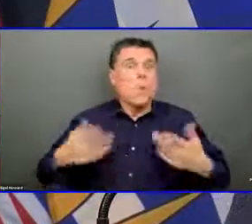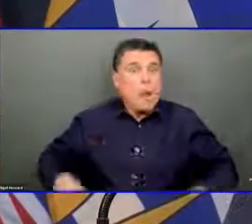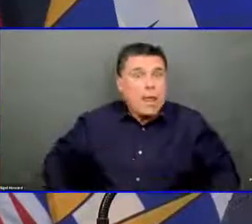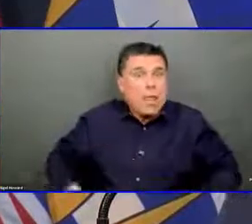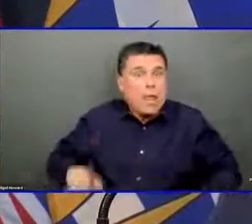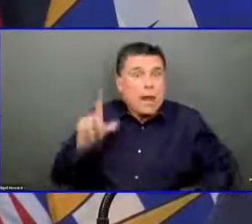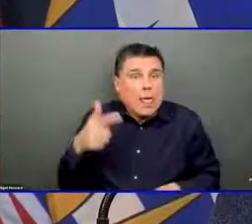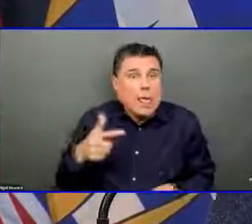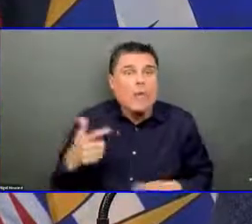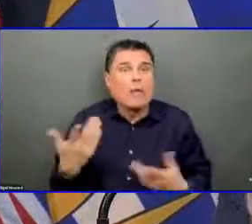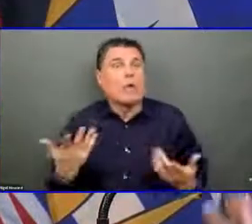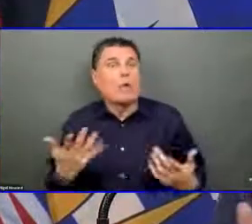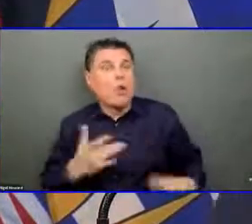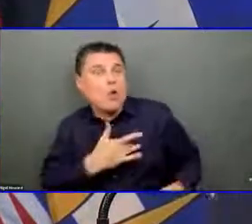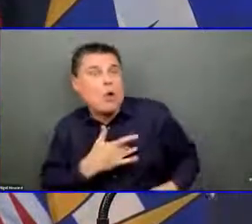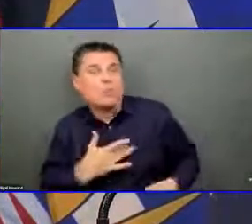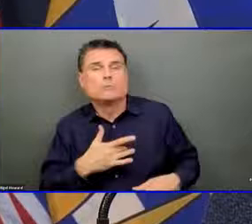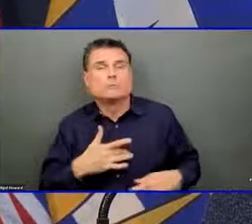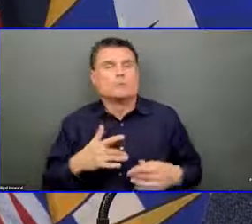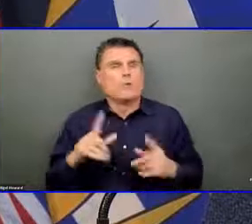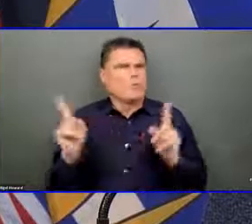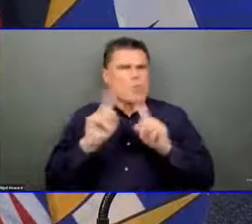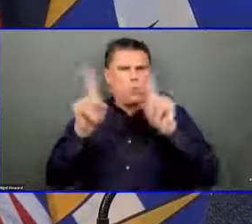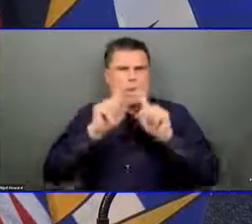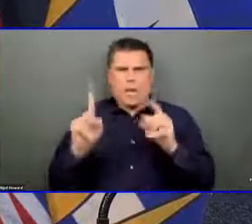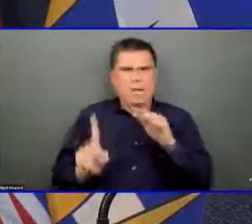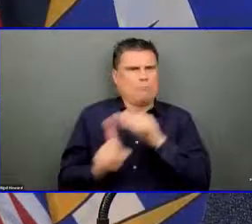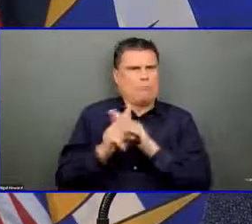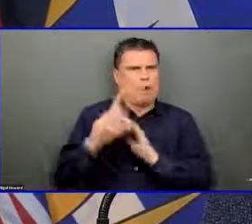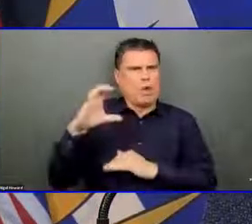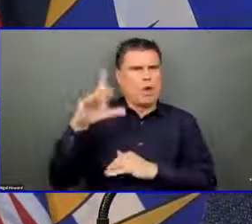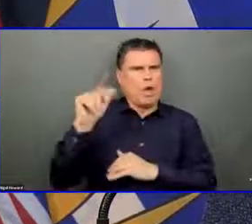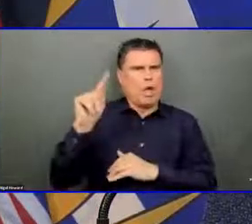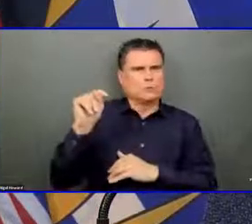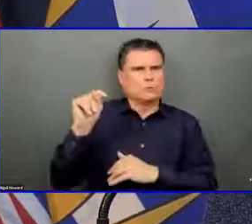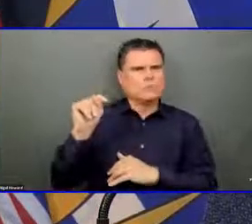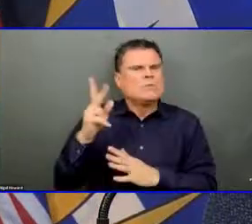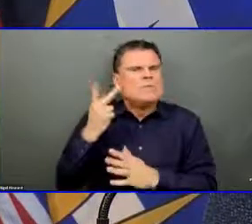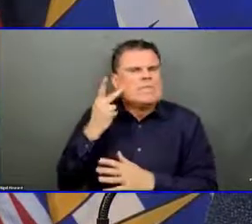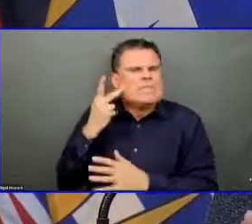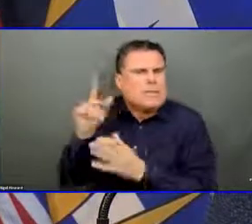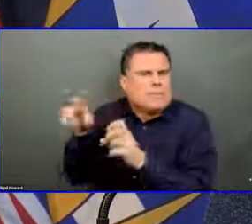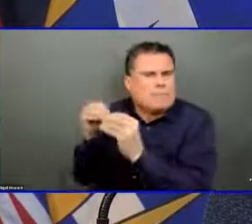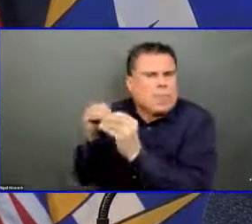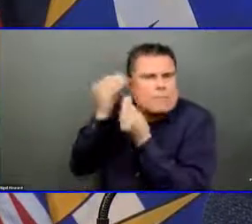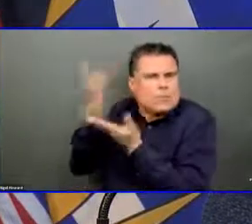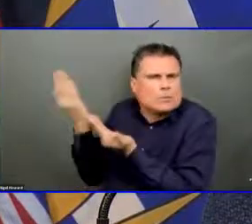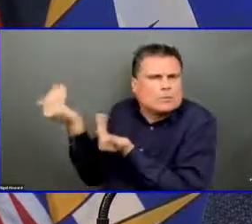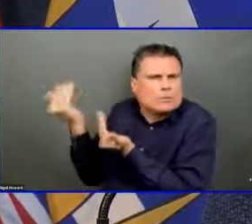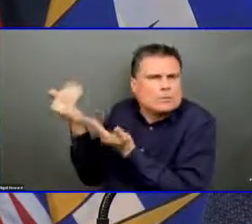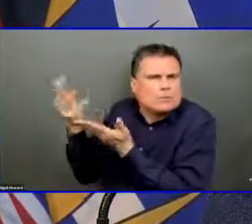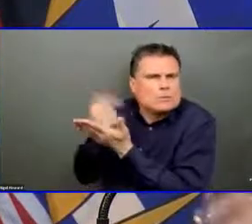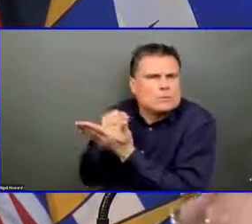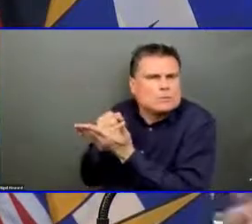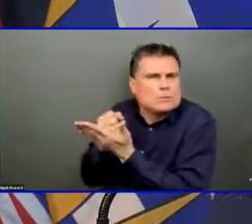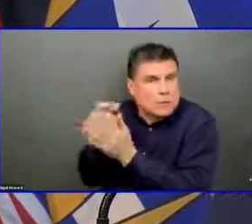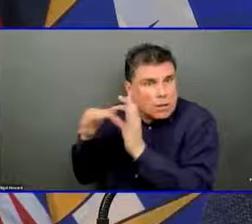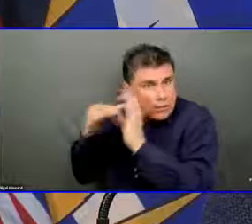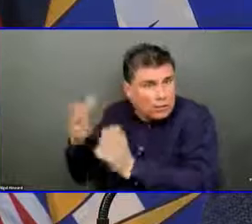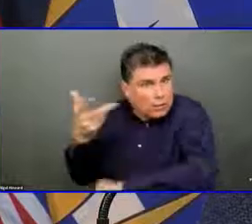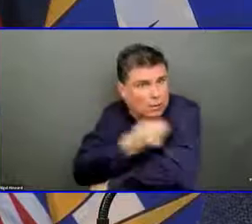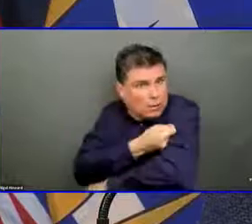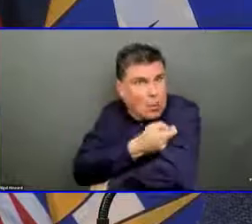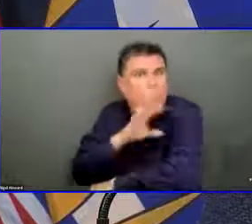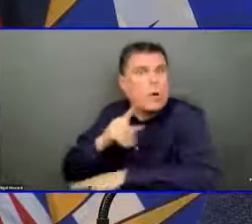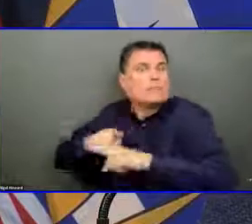vaccine or not. We also look at, where else has the vaccine been used, and there's been millions of doses, tens of millions